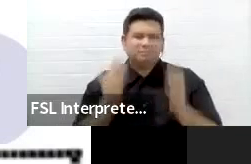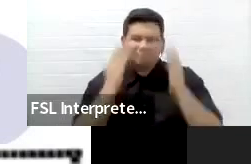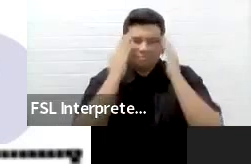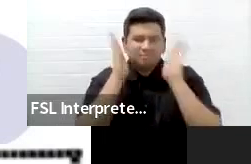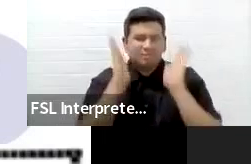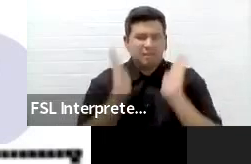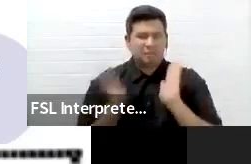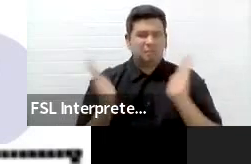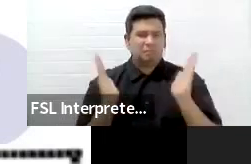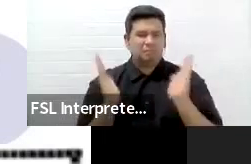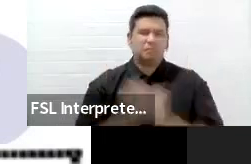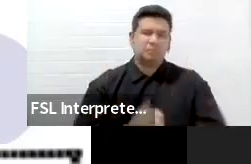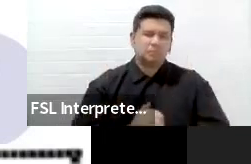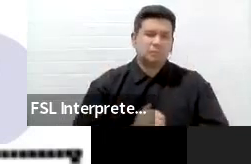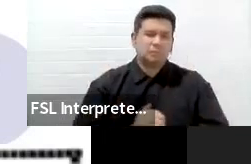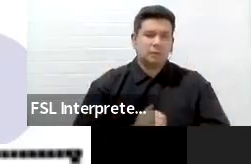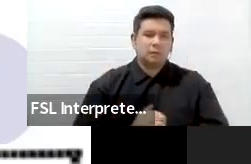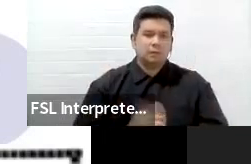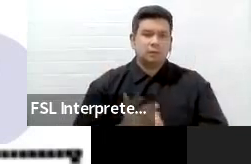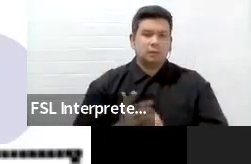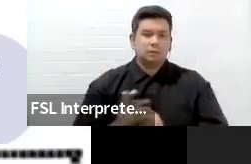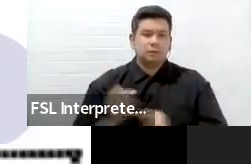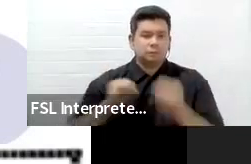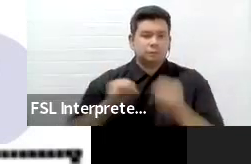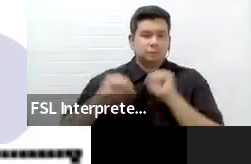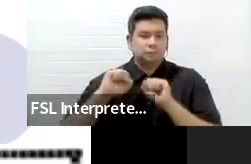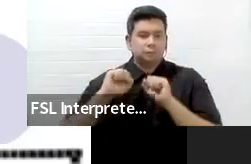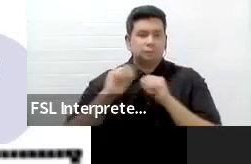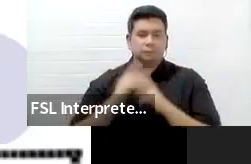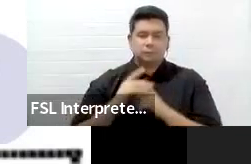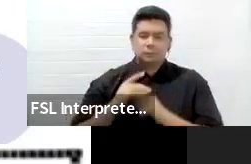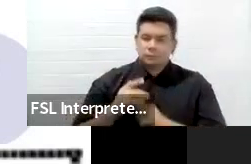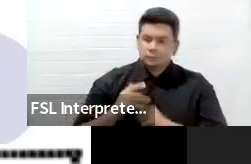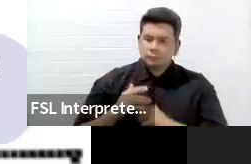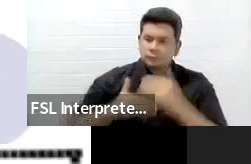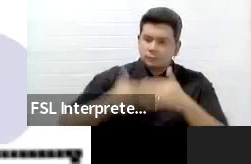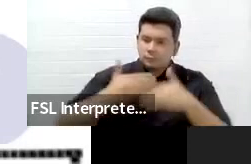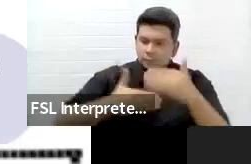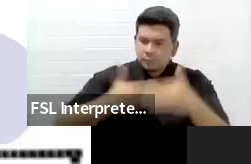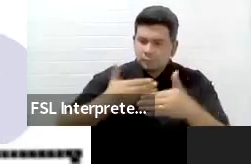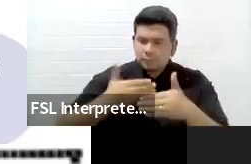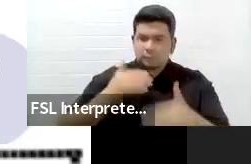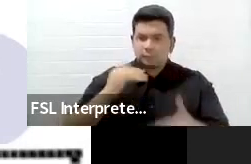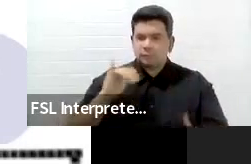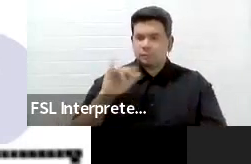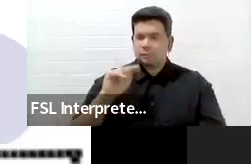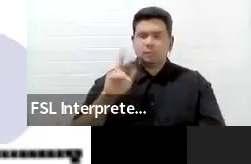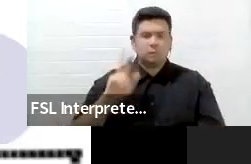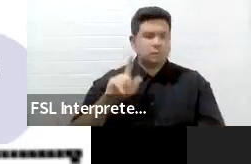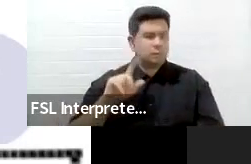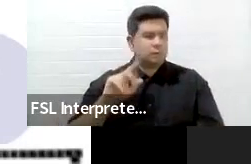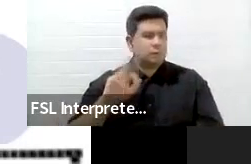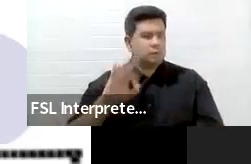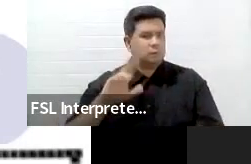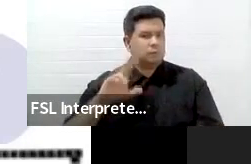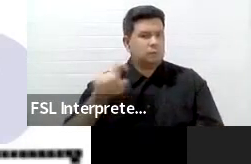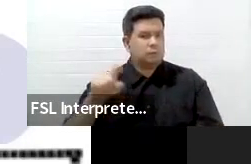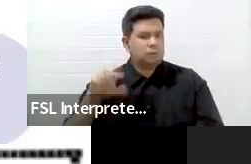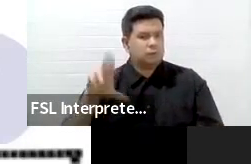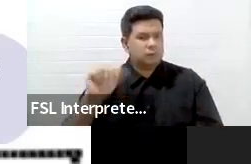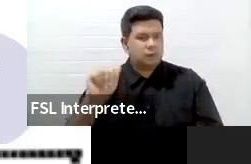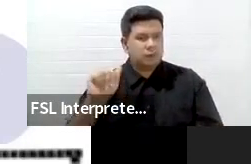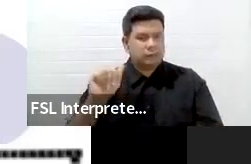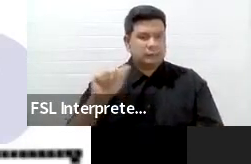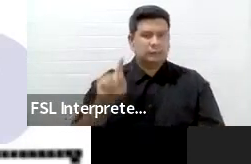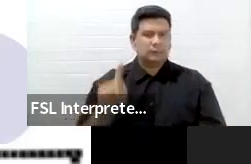trying to figure out the process, of teasing out influenza as a bacteria. It will take, I think, more